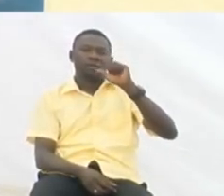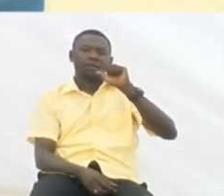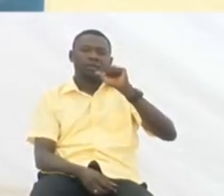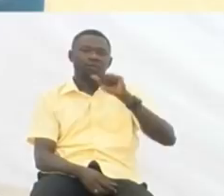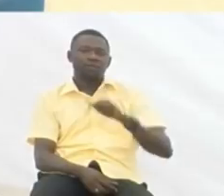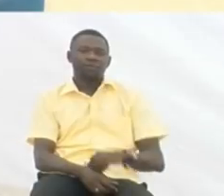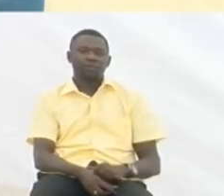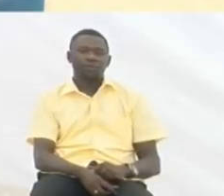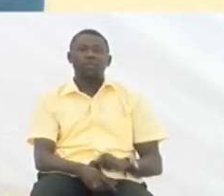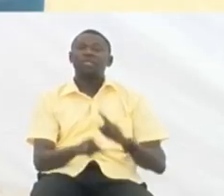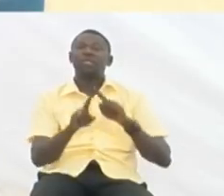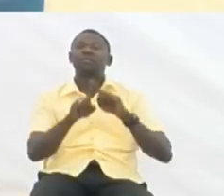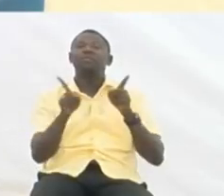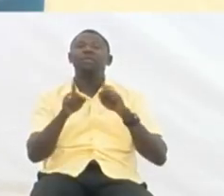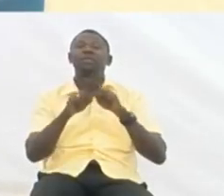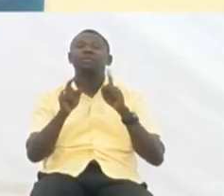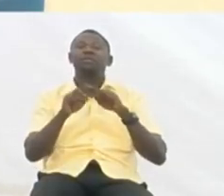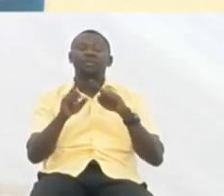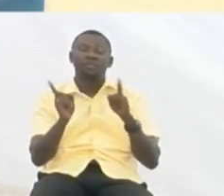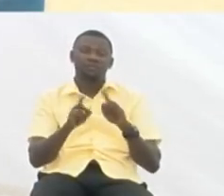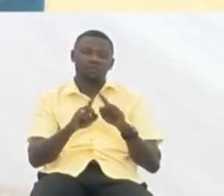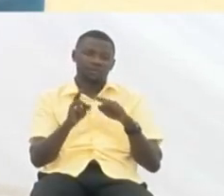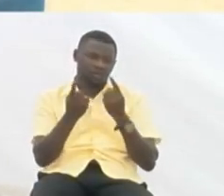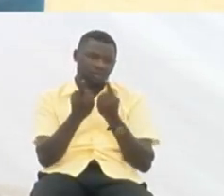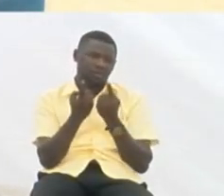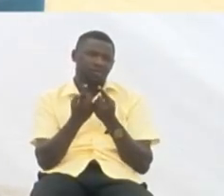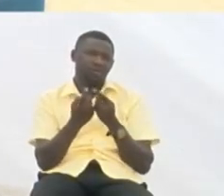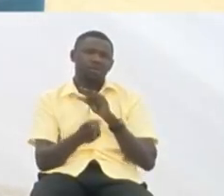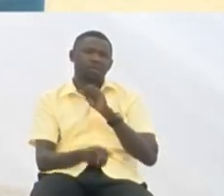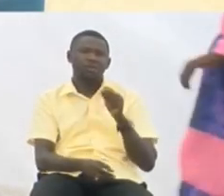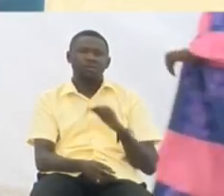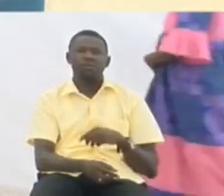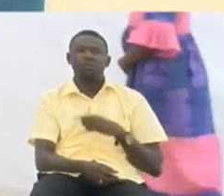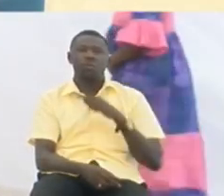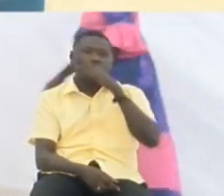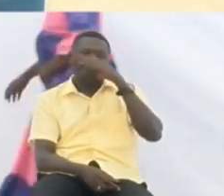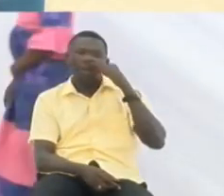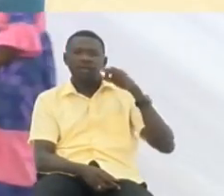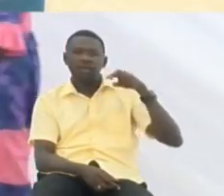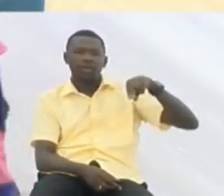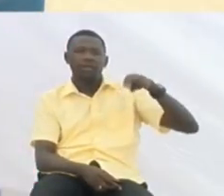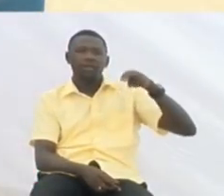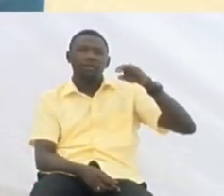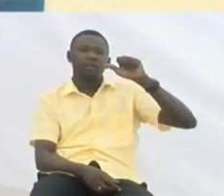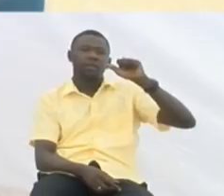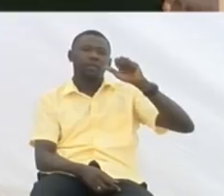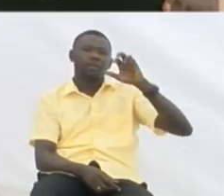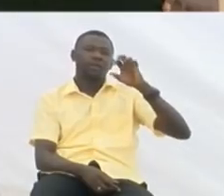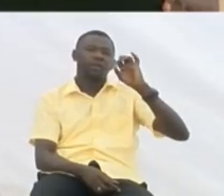Narika has many varieties. There is white Narika.